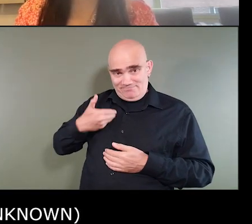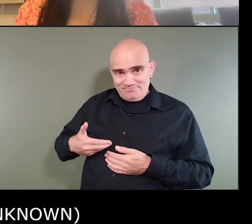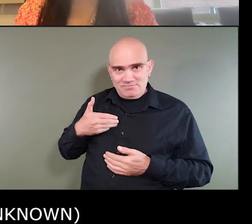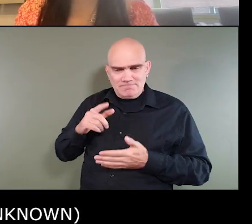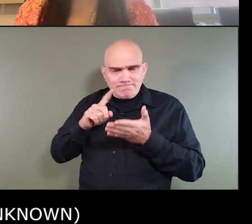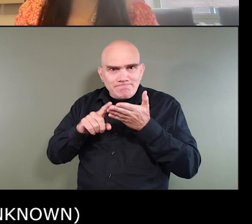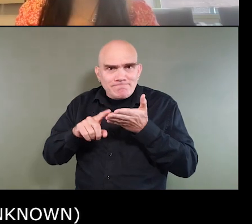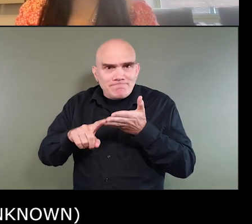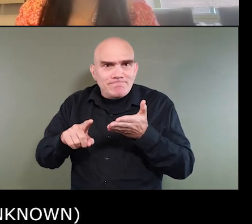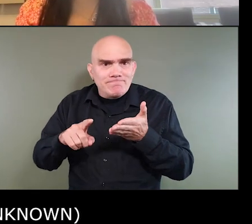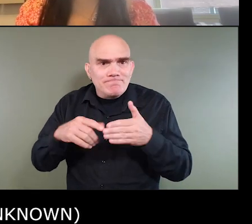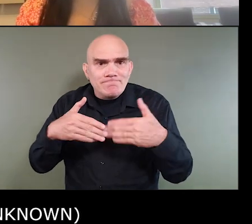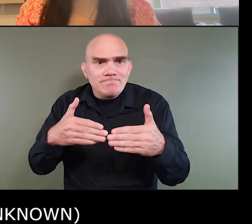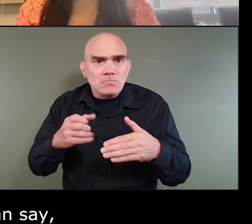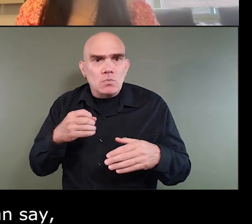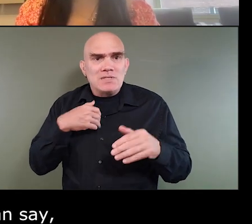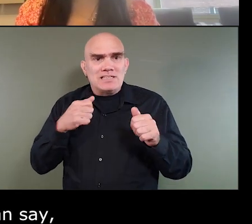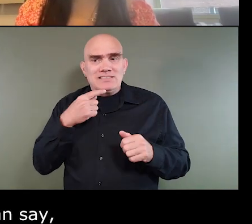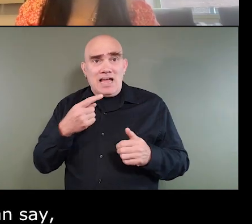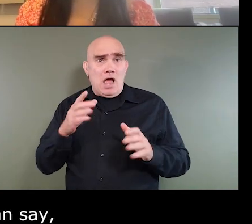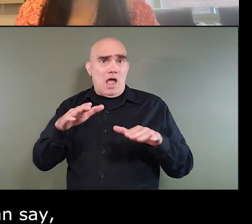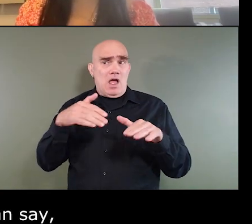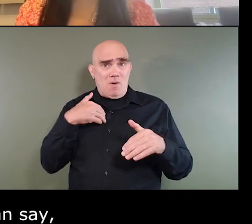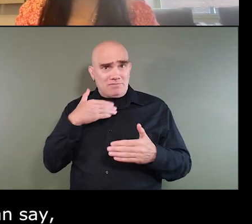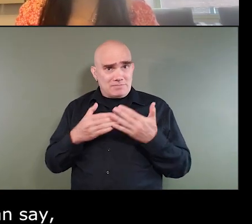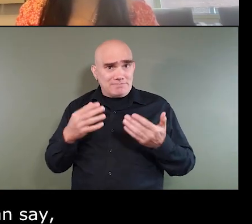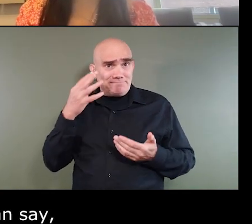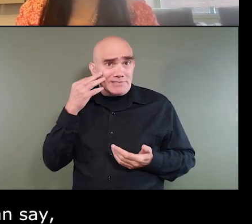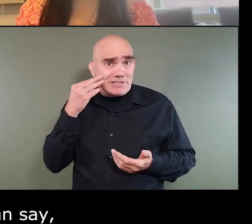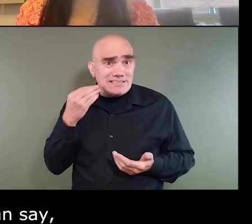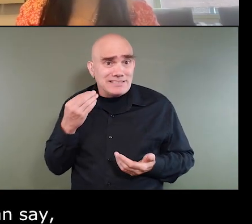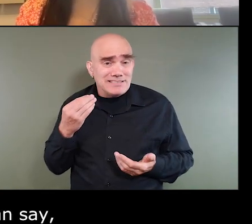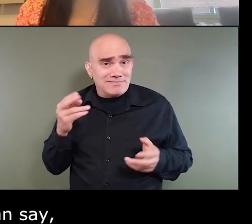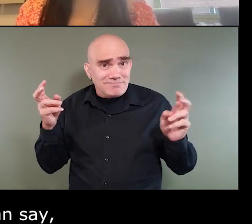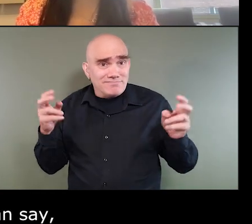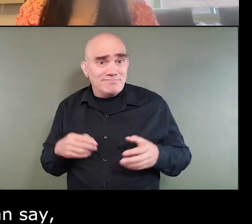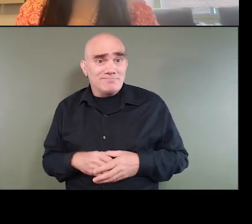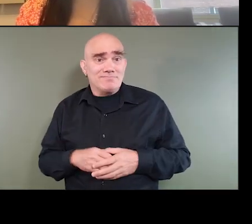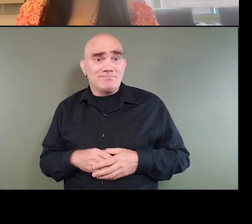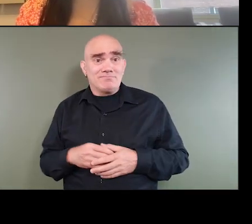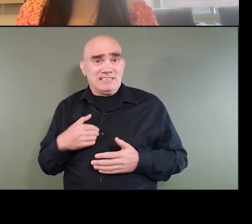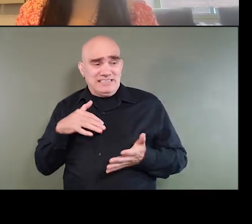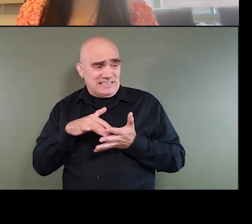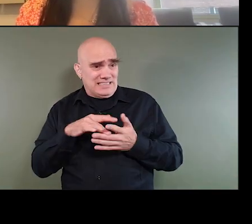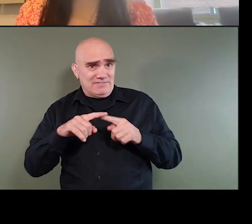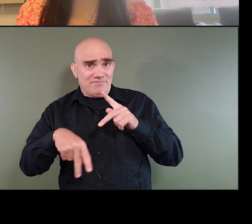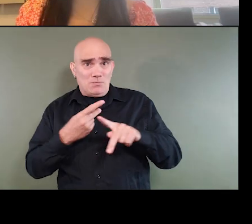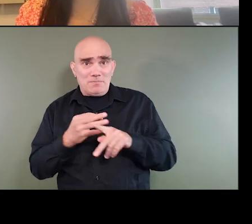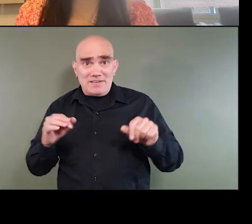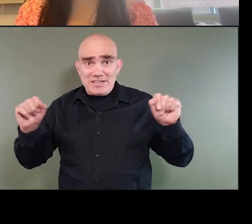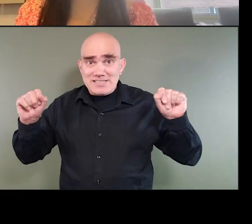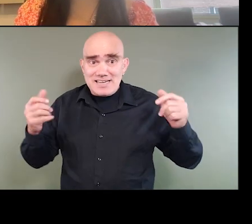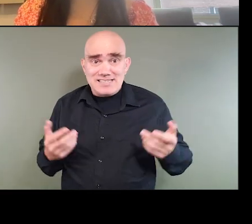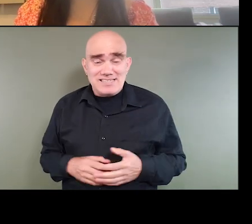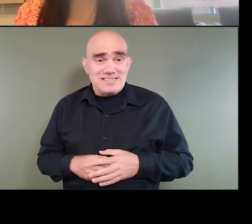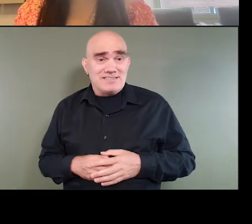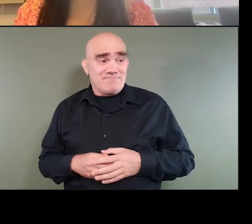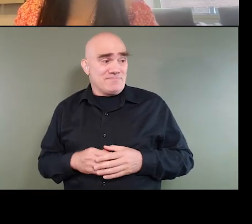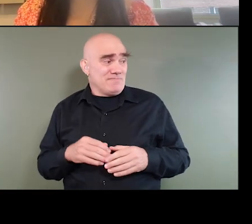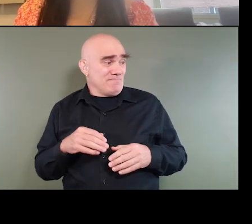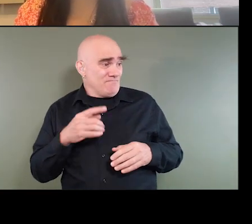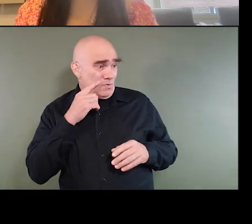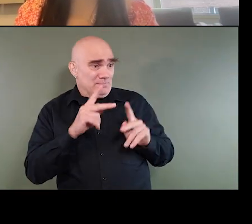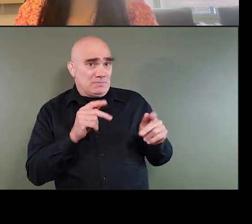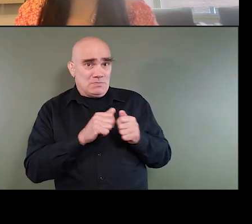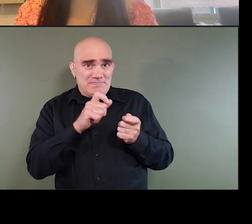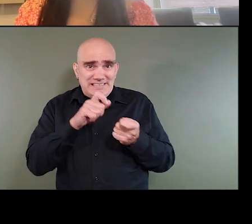I pursue some of the research we do, is so that we can say, hey, we've got some experience. We've studied different forms of exercise in